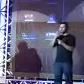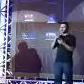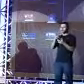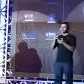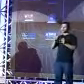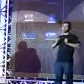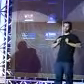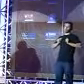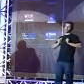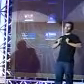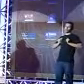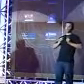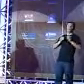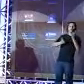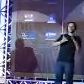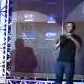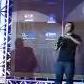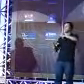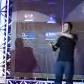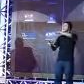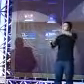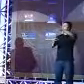considering what's happened since.